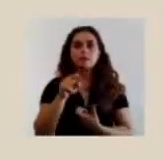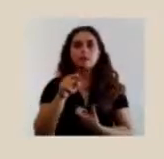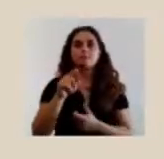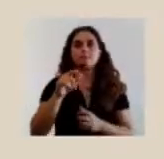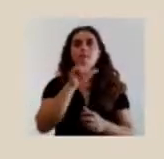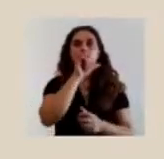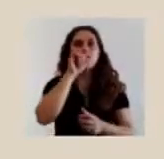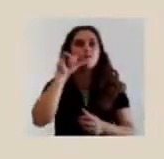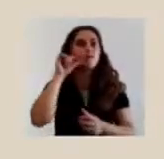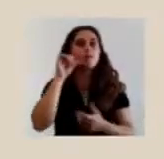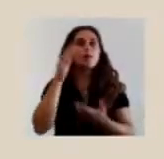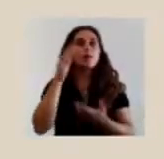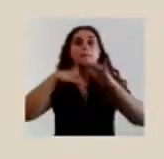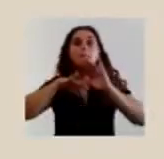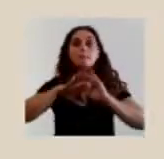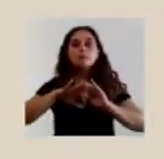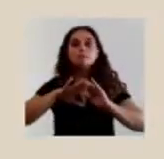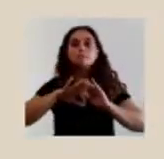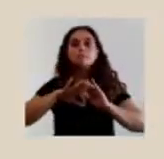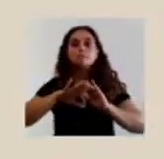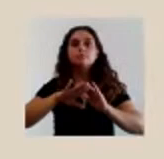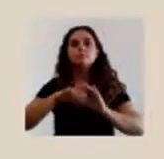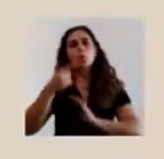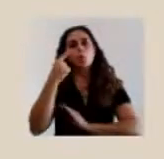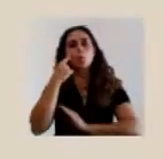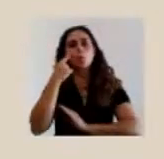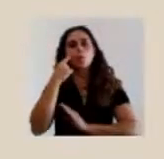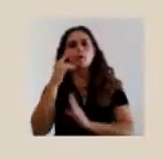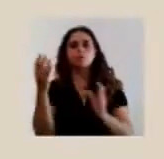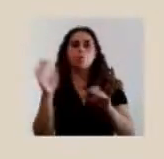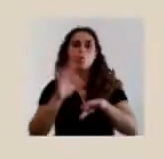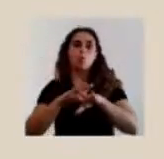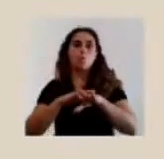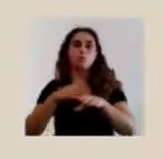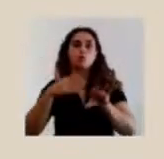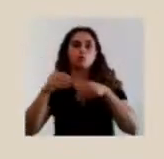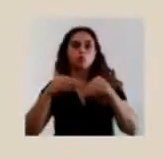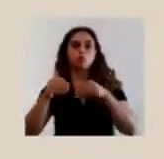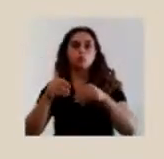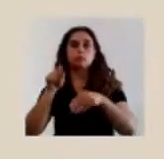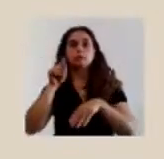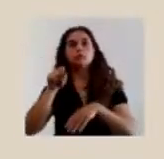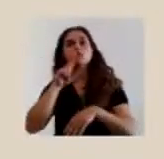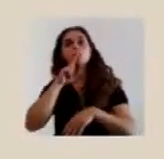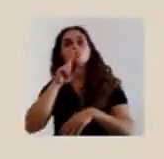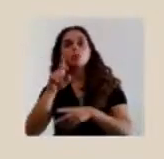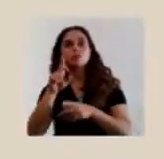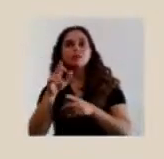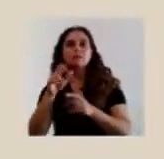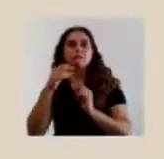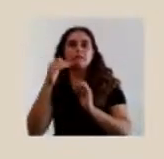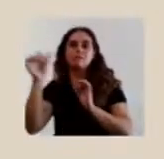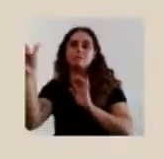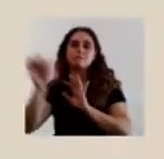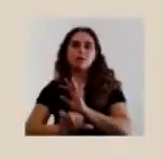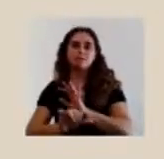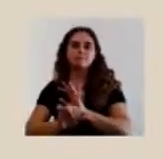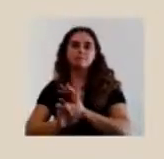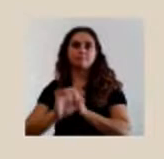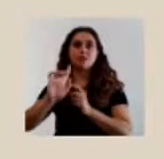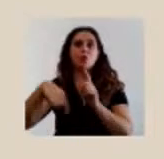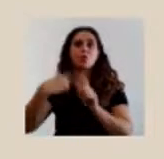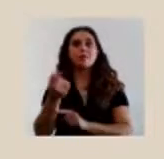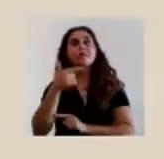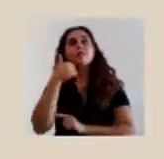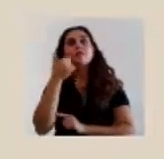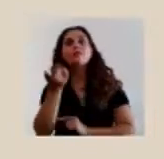red, but on the other hand, it knows because of the game's rules, this response is inappropriate, and instead,